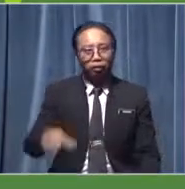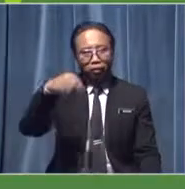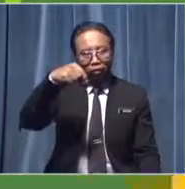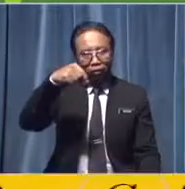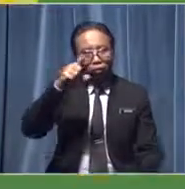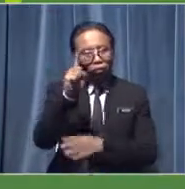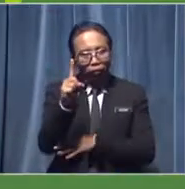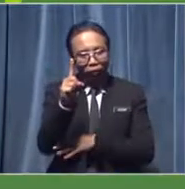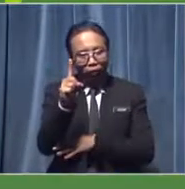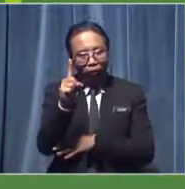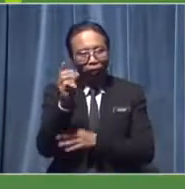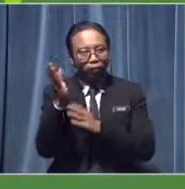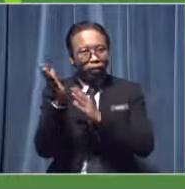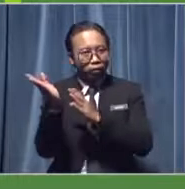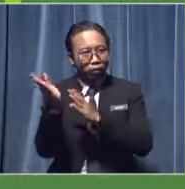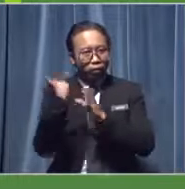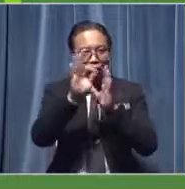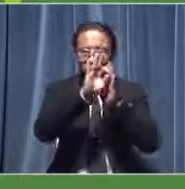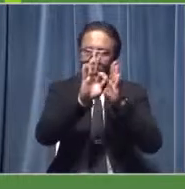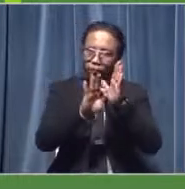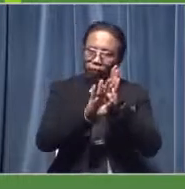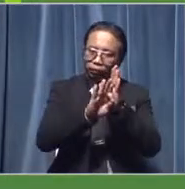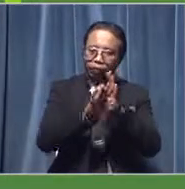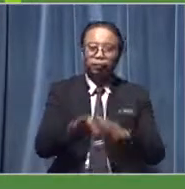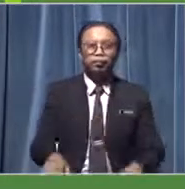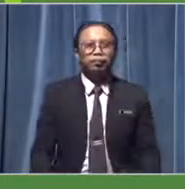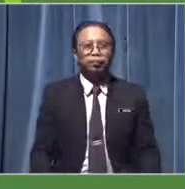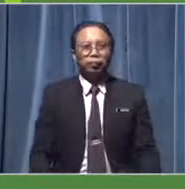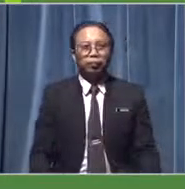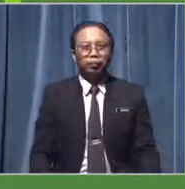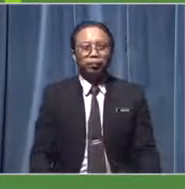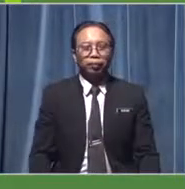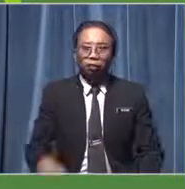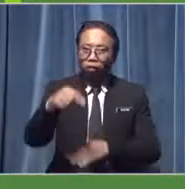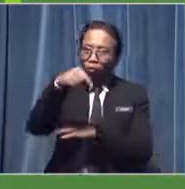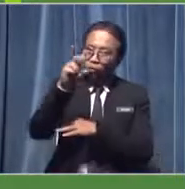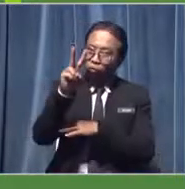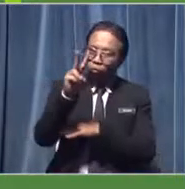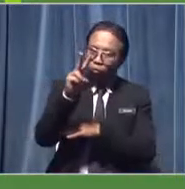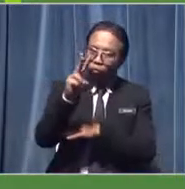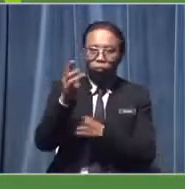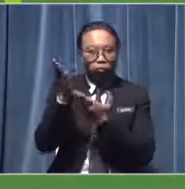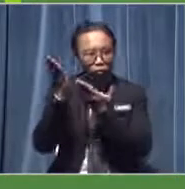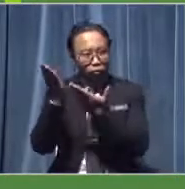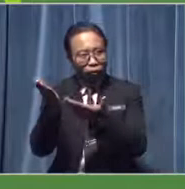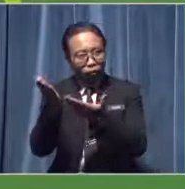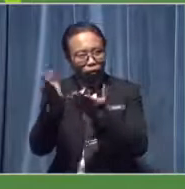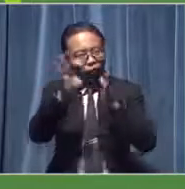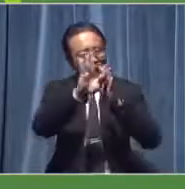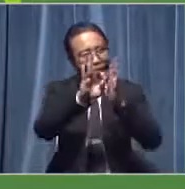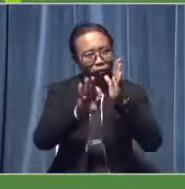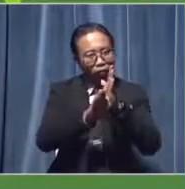equals C1 times delta V, Q2 equals